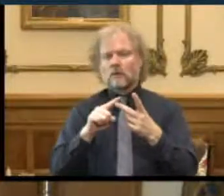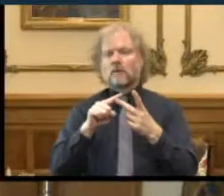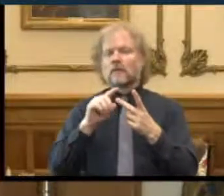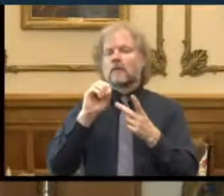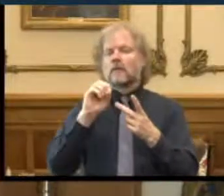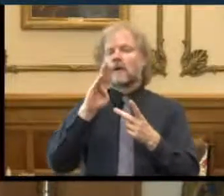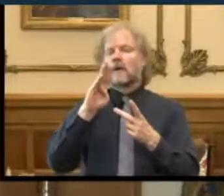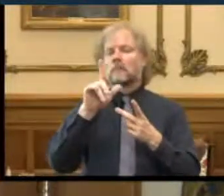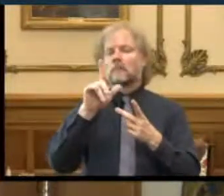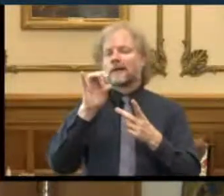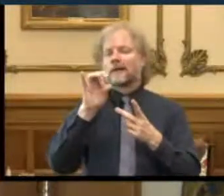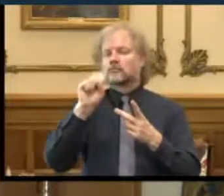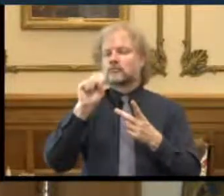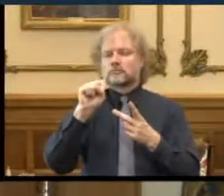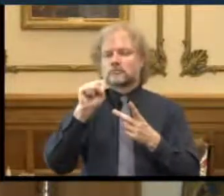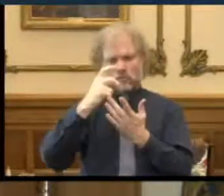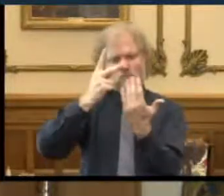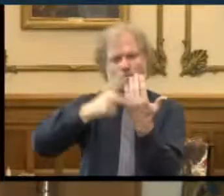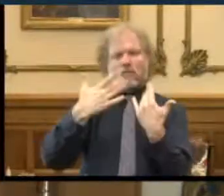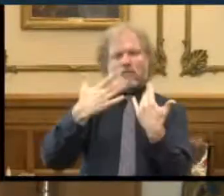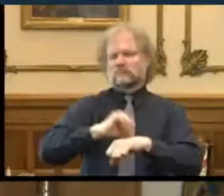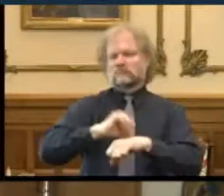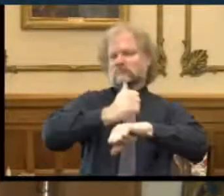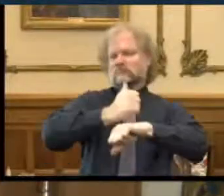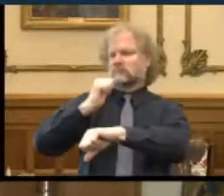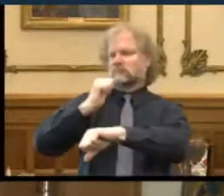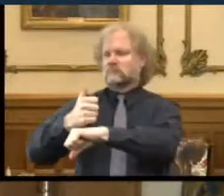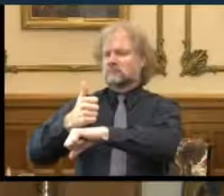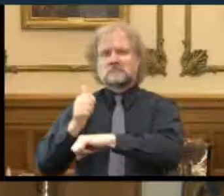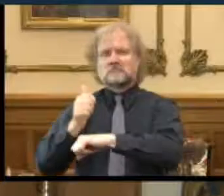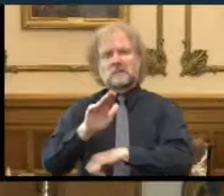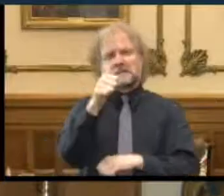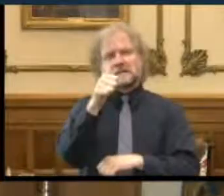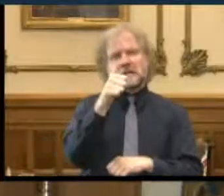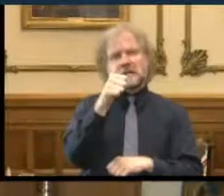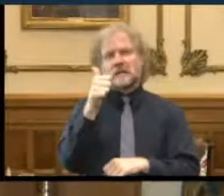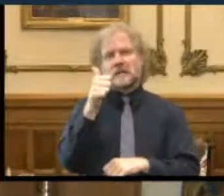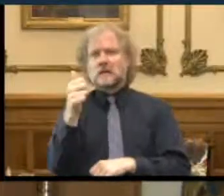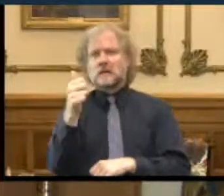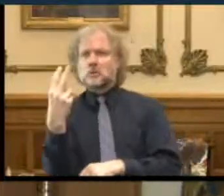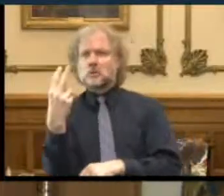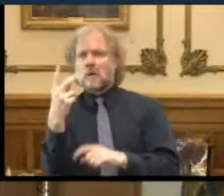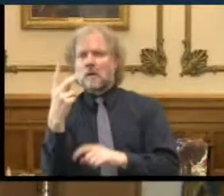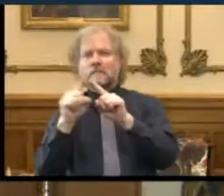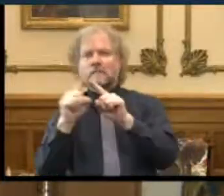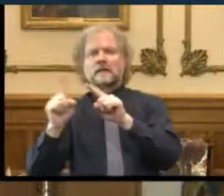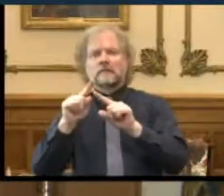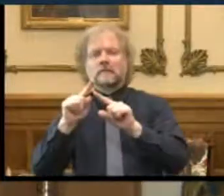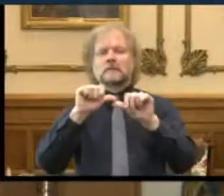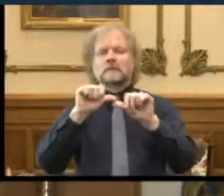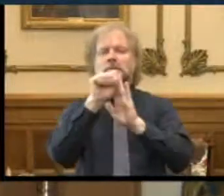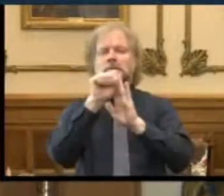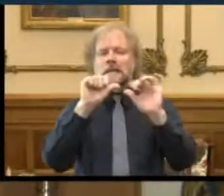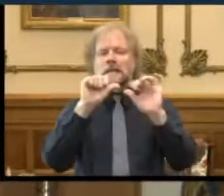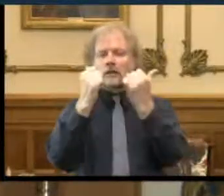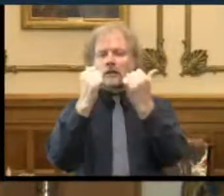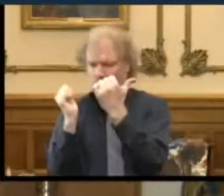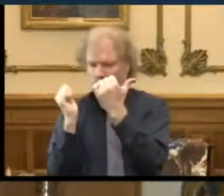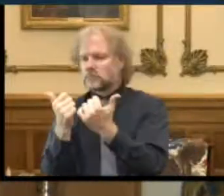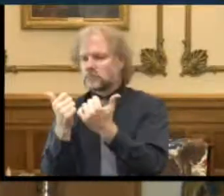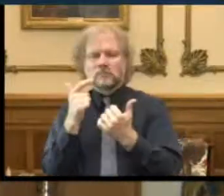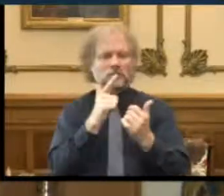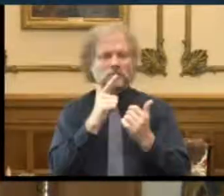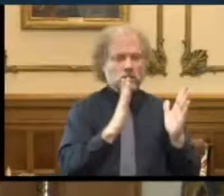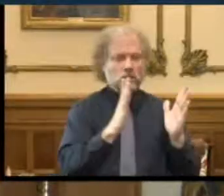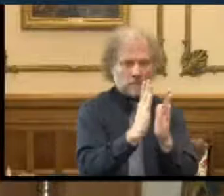obligations or the programs that have been established, of which there's probably 10 to a dozen different programs with state agencies spanning the